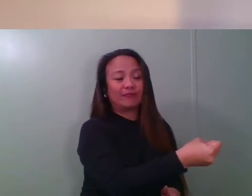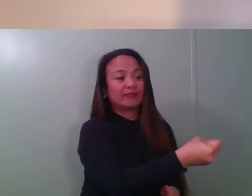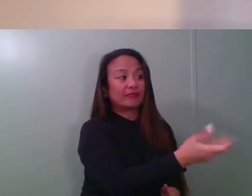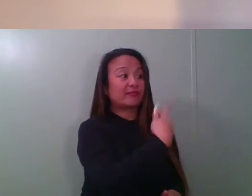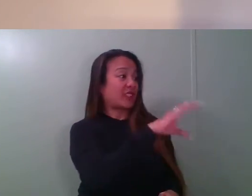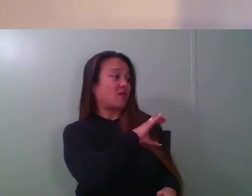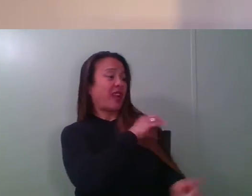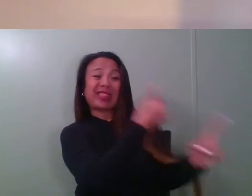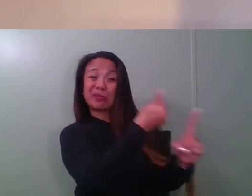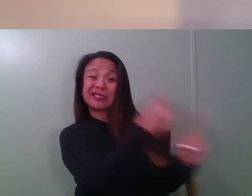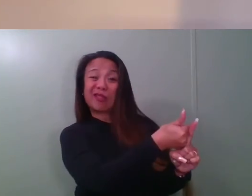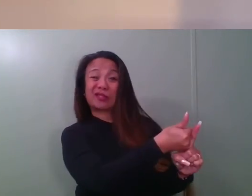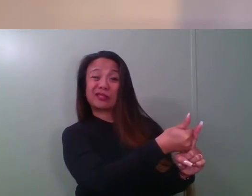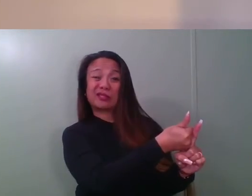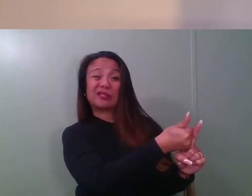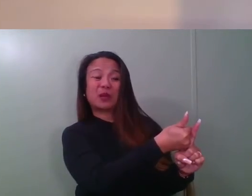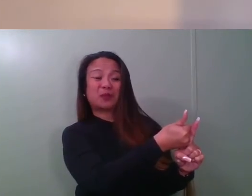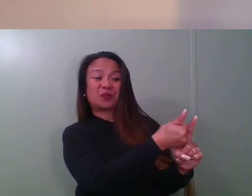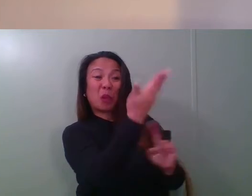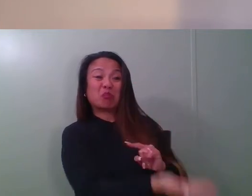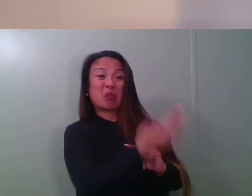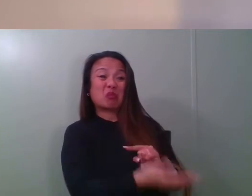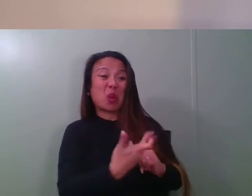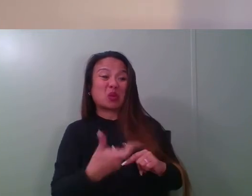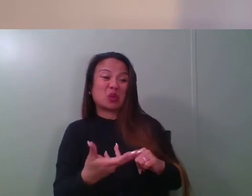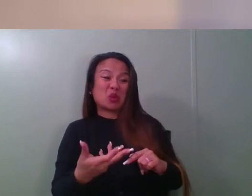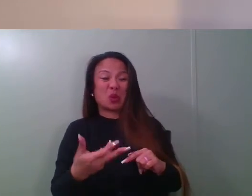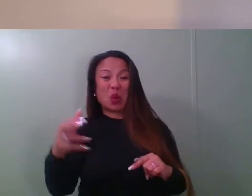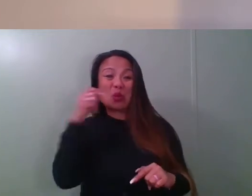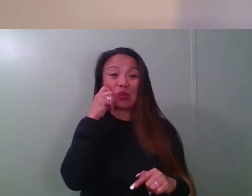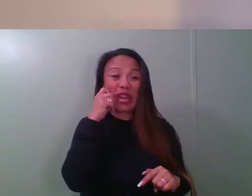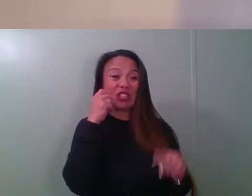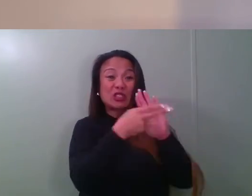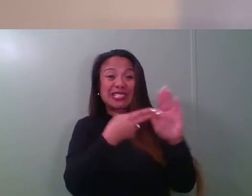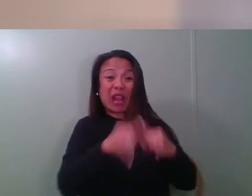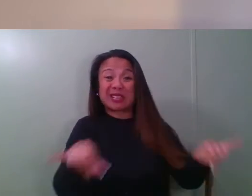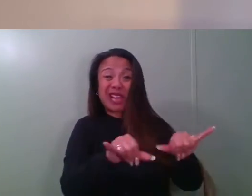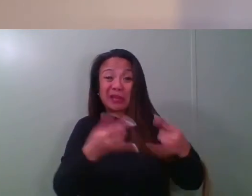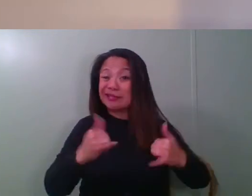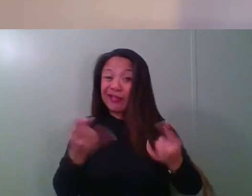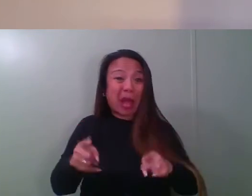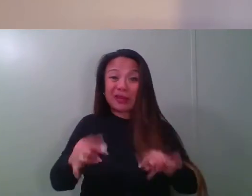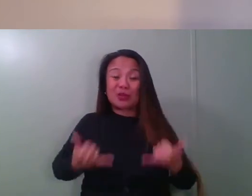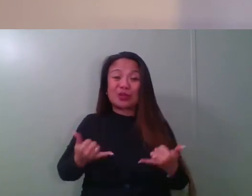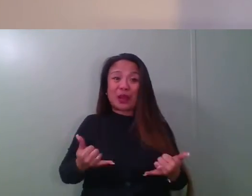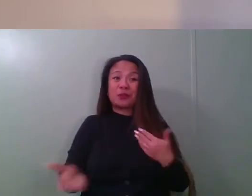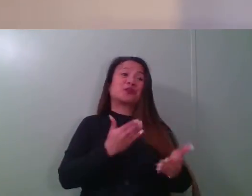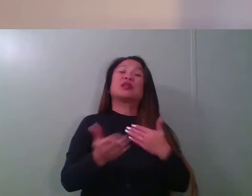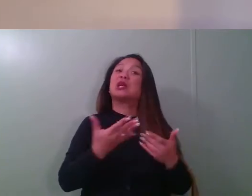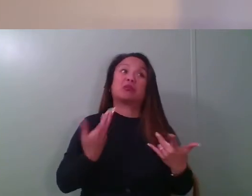playing caricatures of themselves, portraying racial stereotypes that are still pertinent